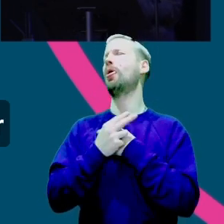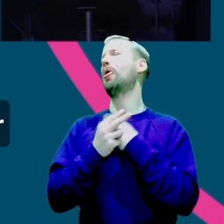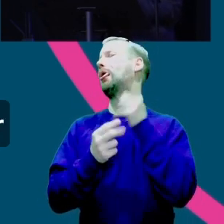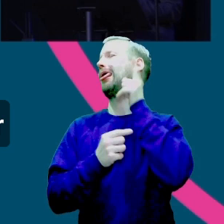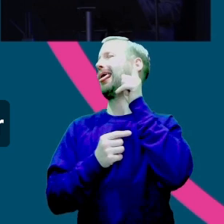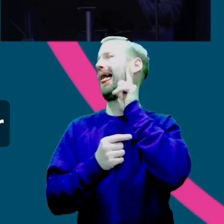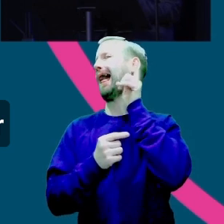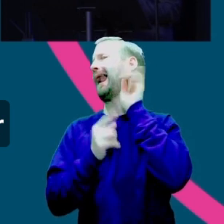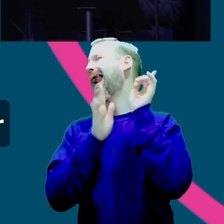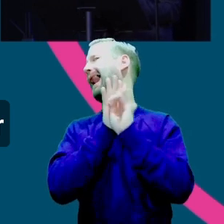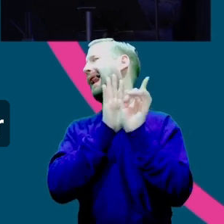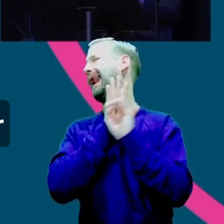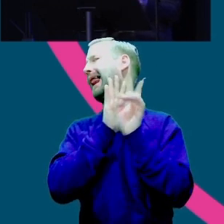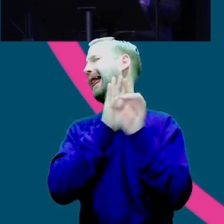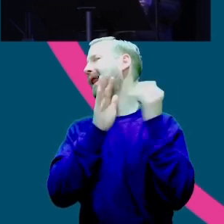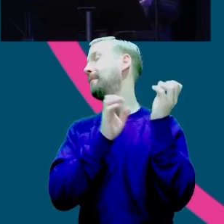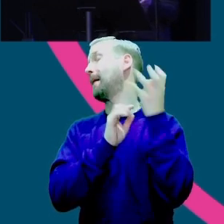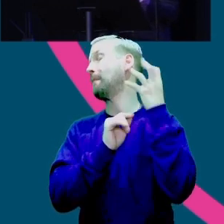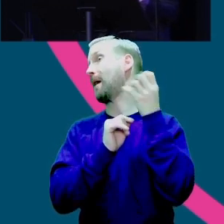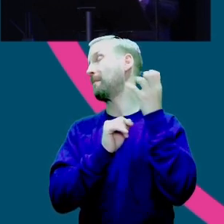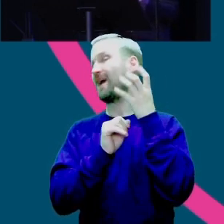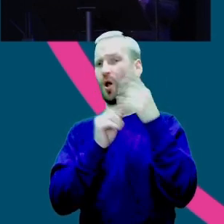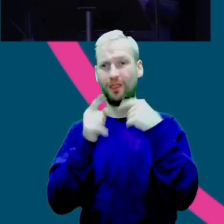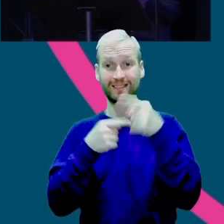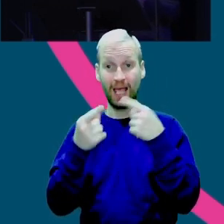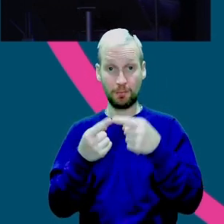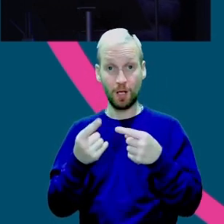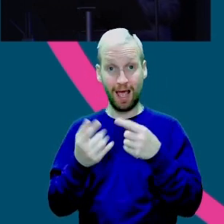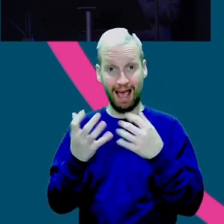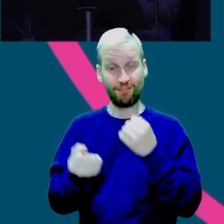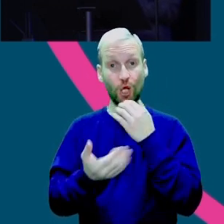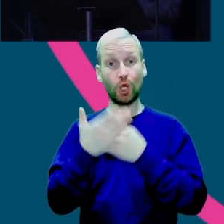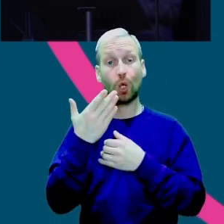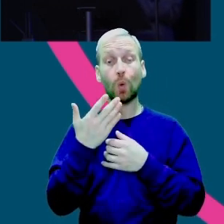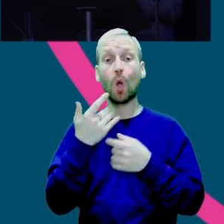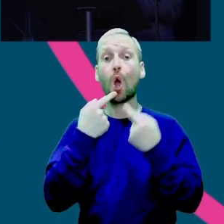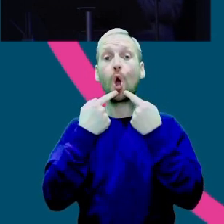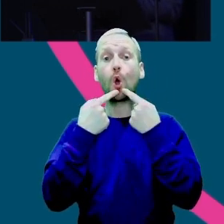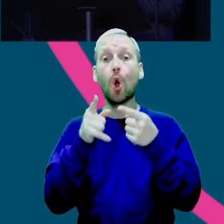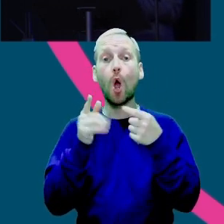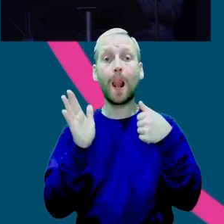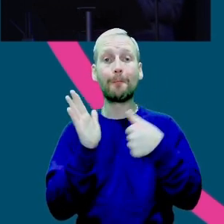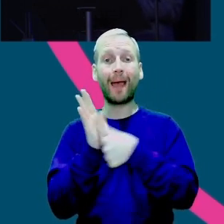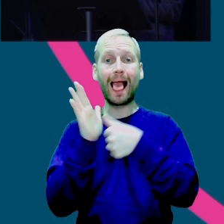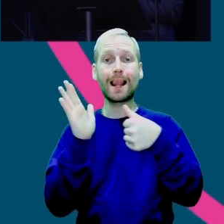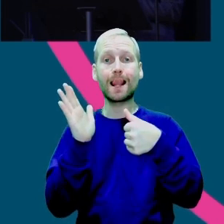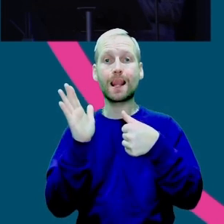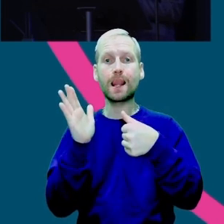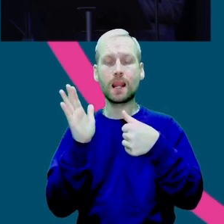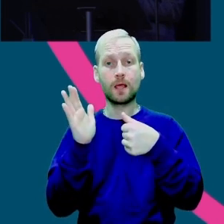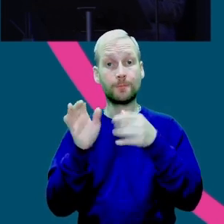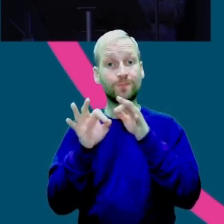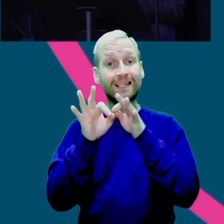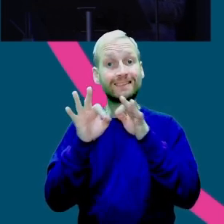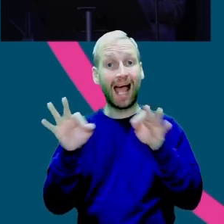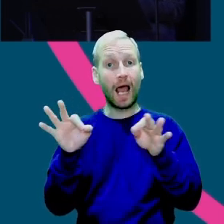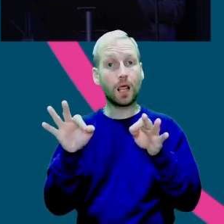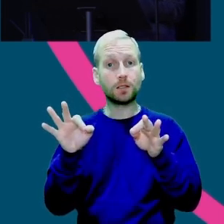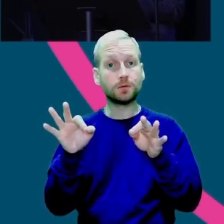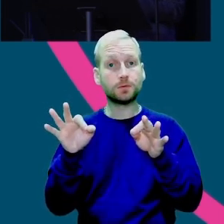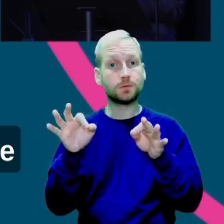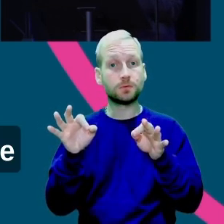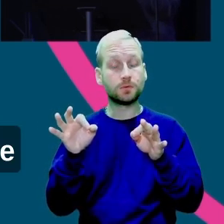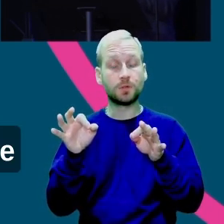their well-being and their recovery. So we've got a new call bell system in, which is a silent system. It